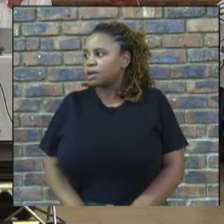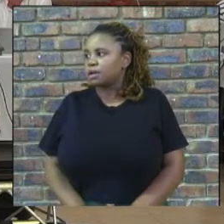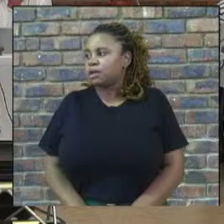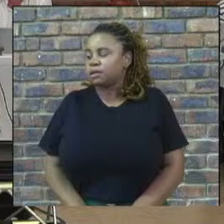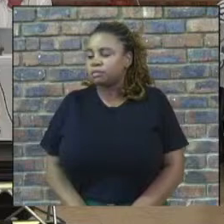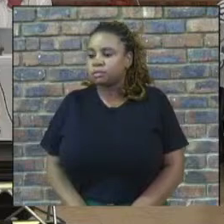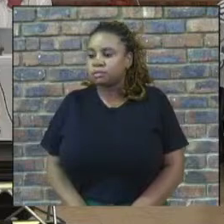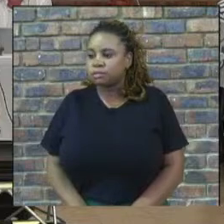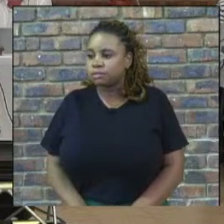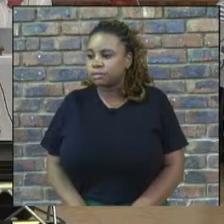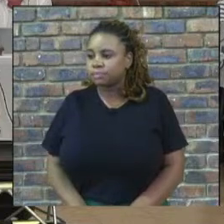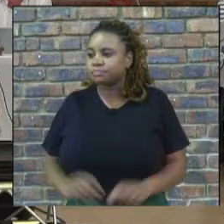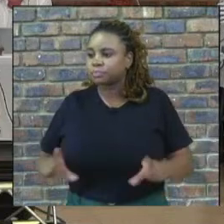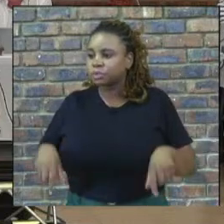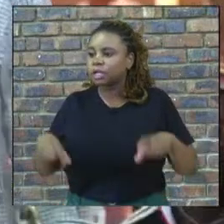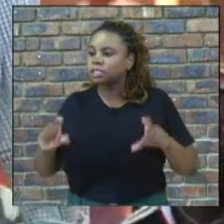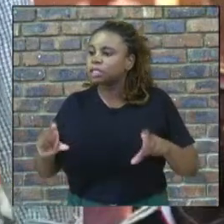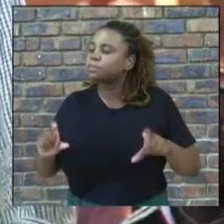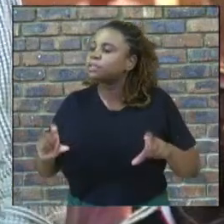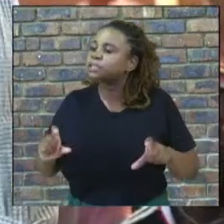Islay. So